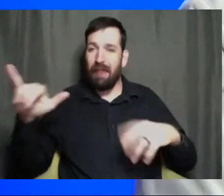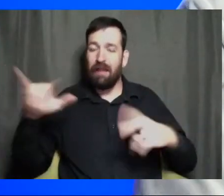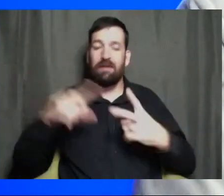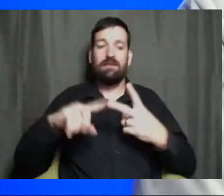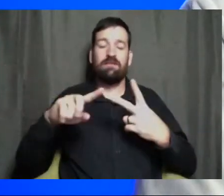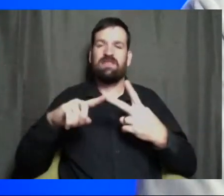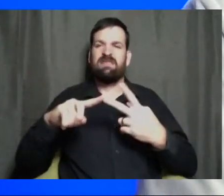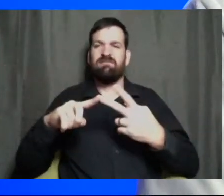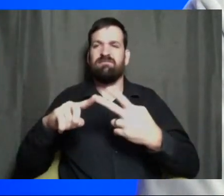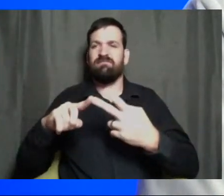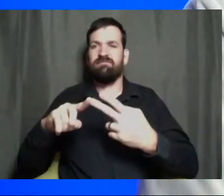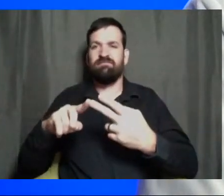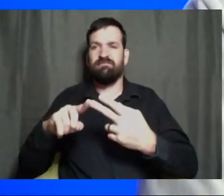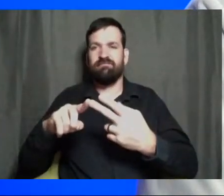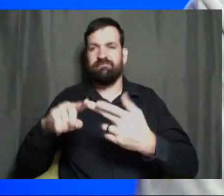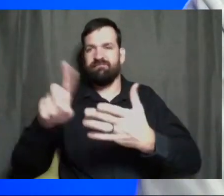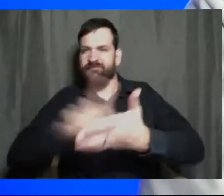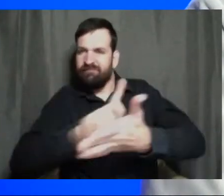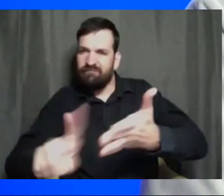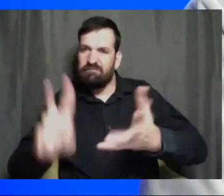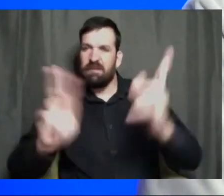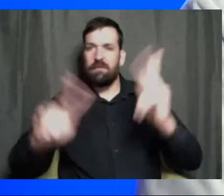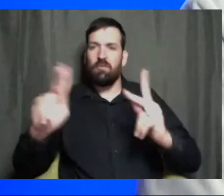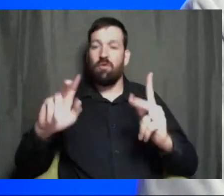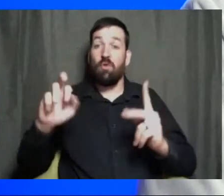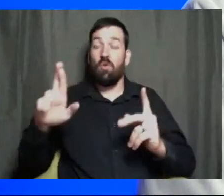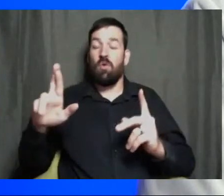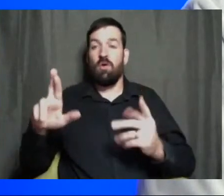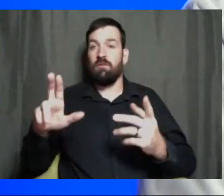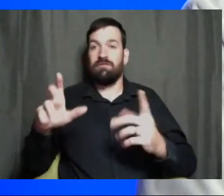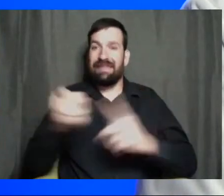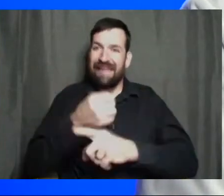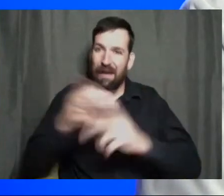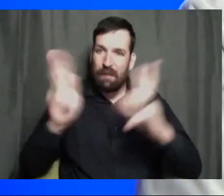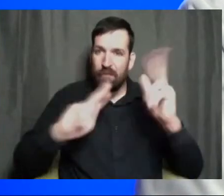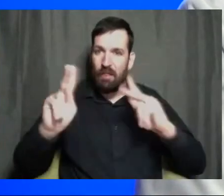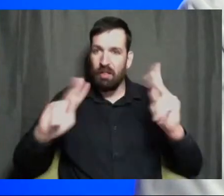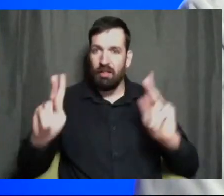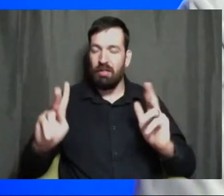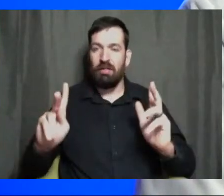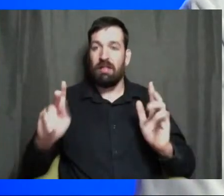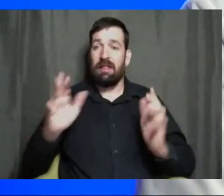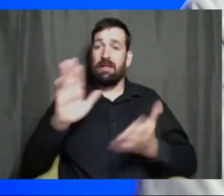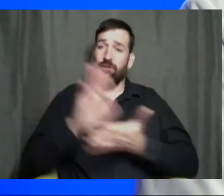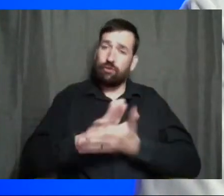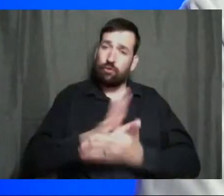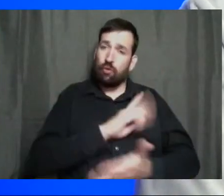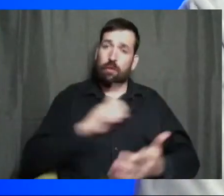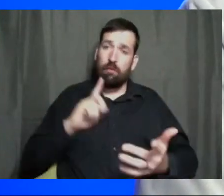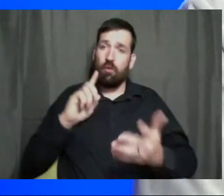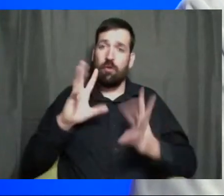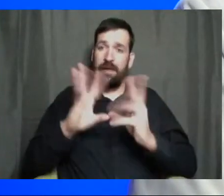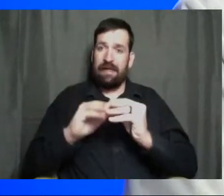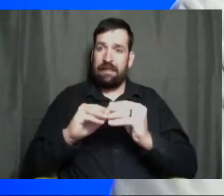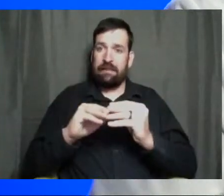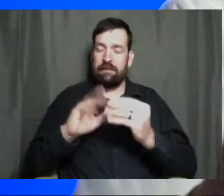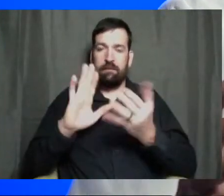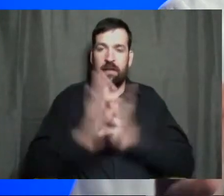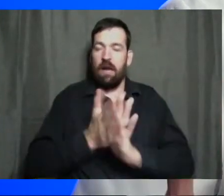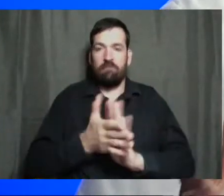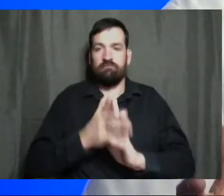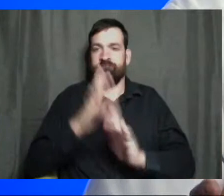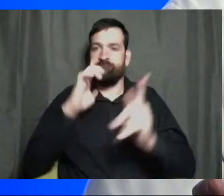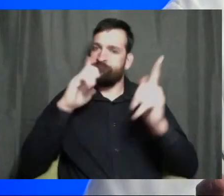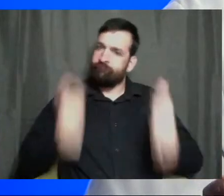happens in school boards. We're seeing school boards meetings just become, terribly dysfunctional because of